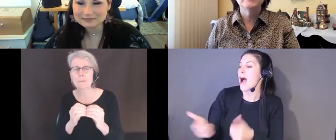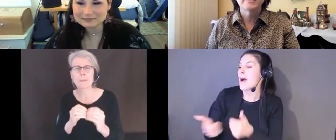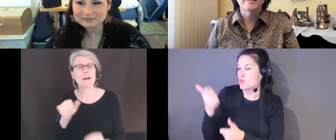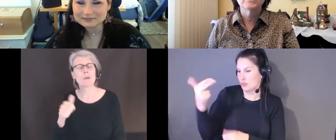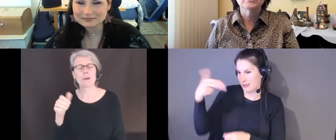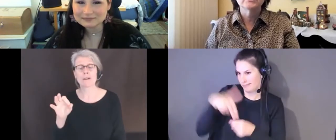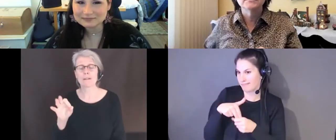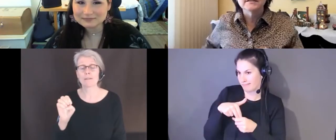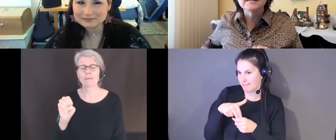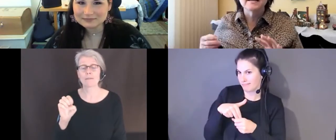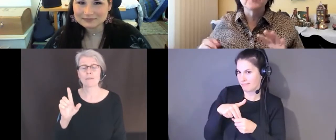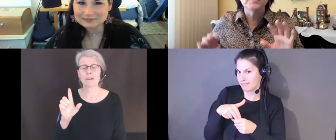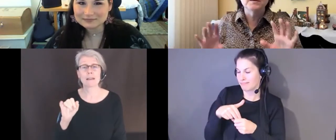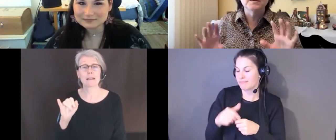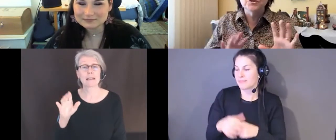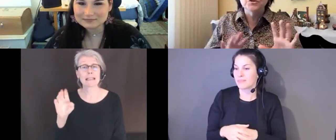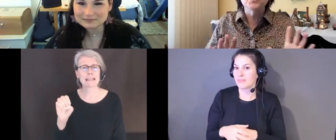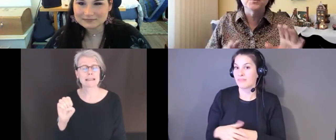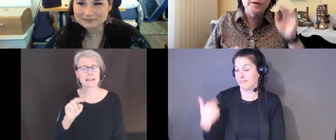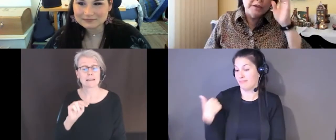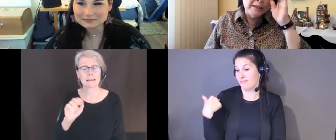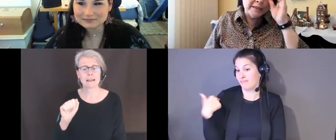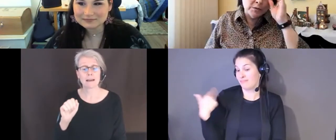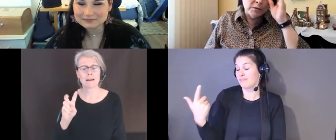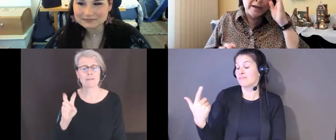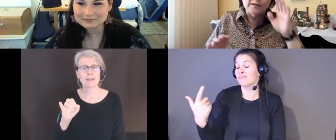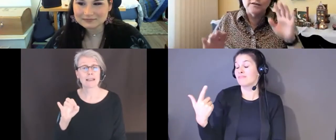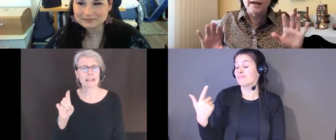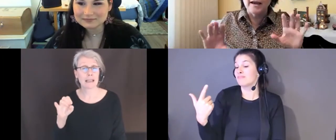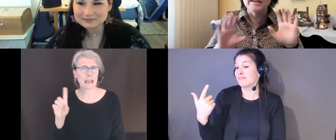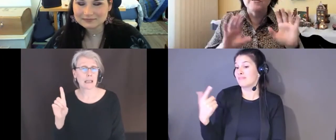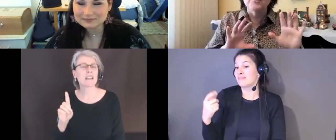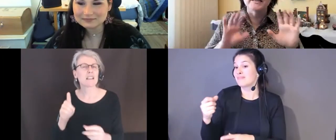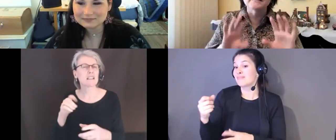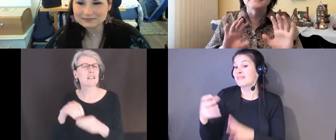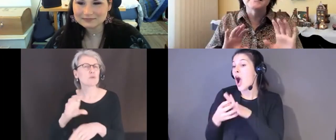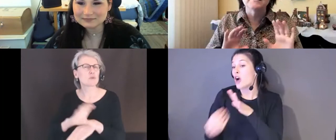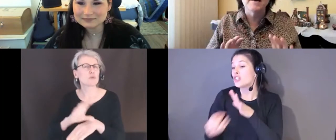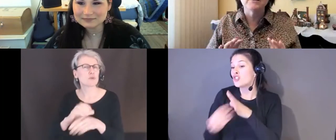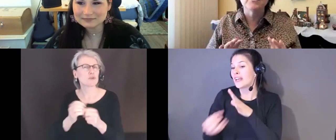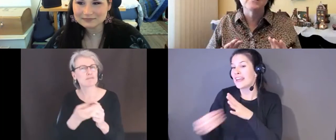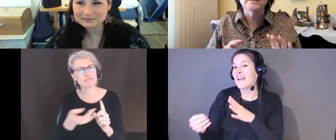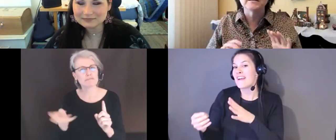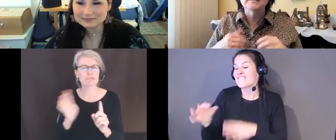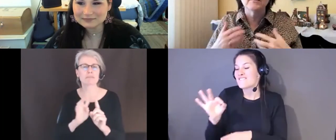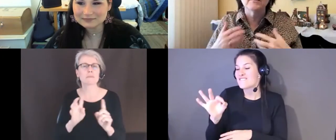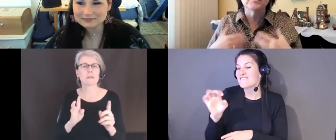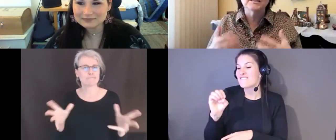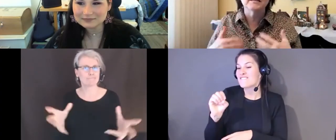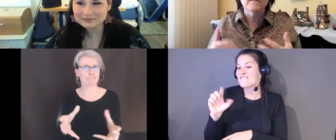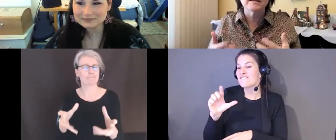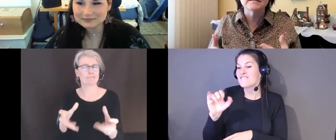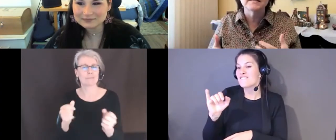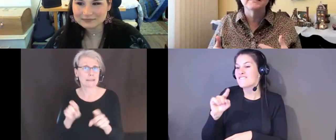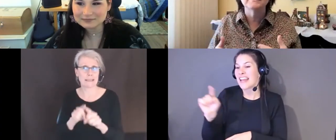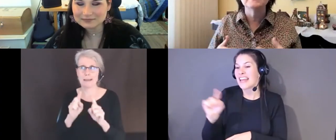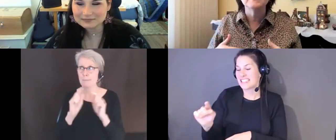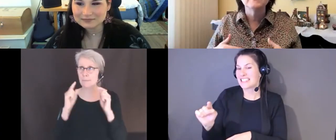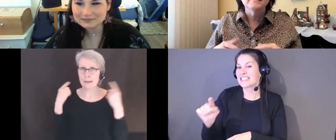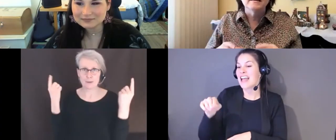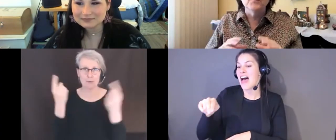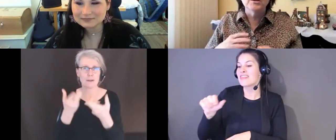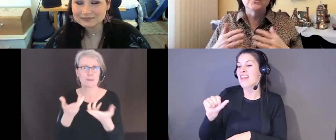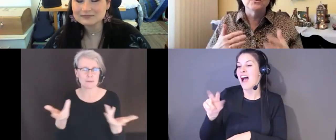that we actually did set up in the church where we meet and had everyone against the same background, because now everyone's getting vaccinated